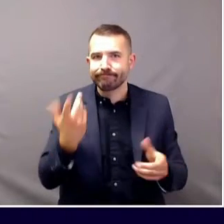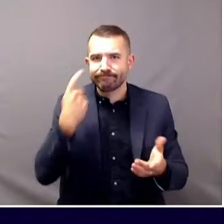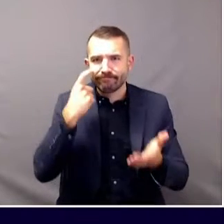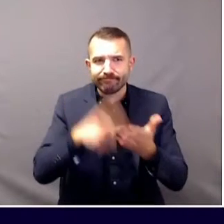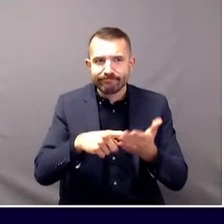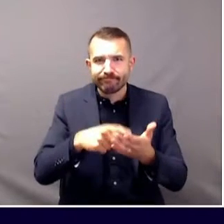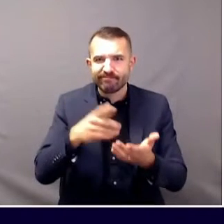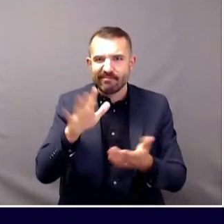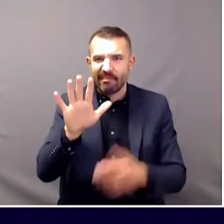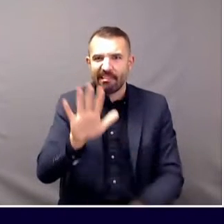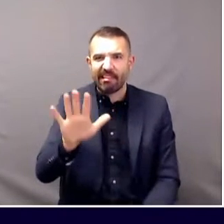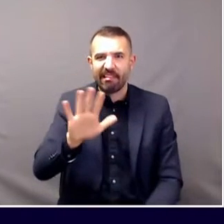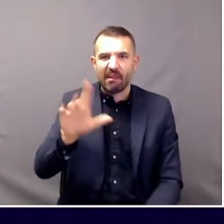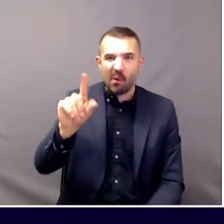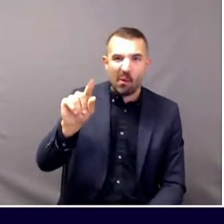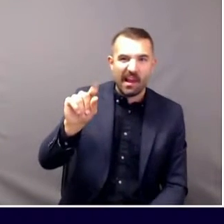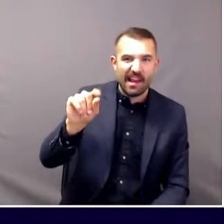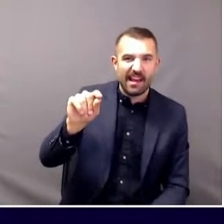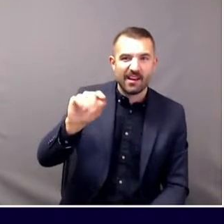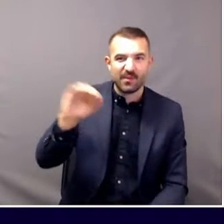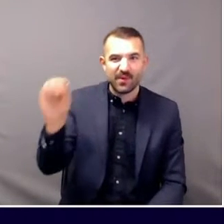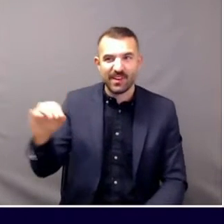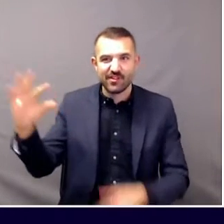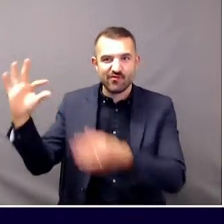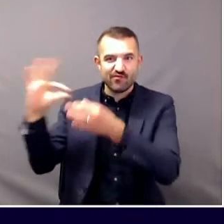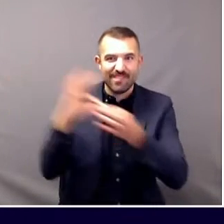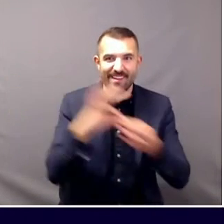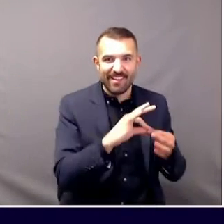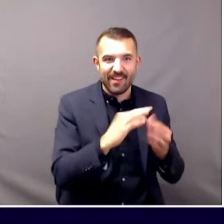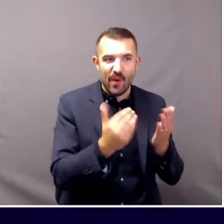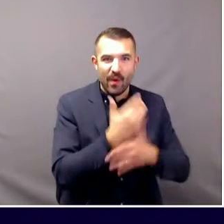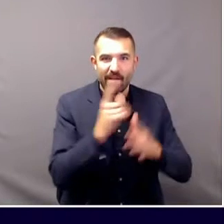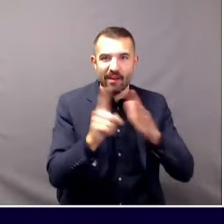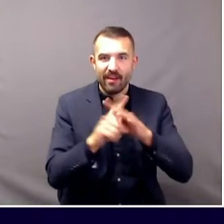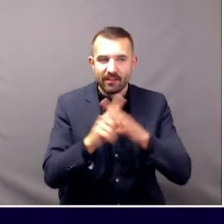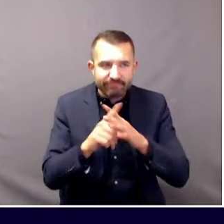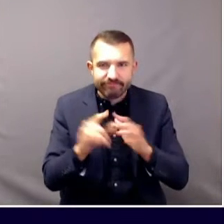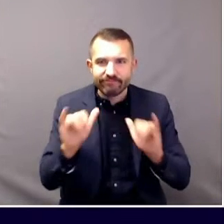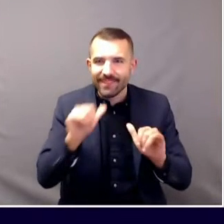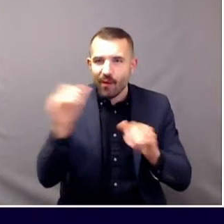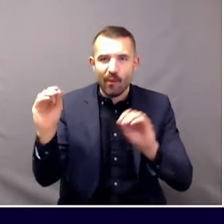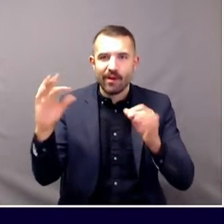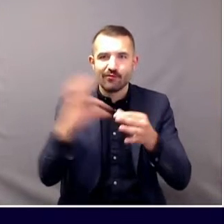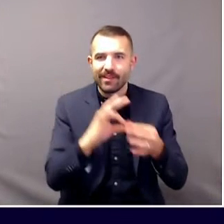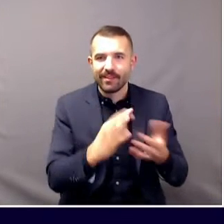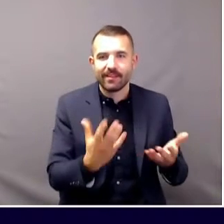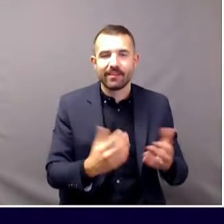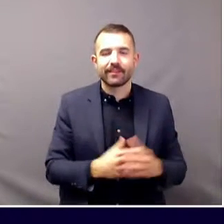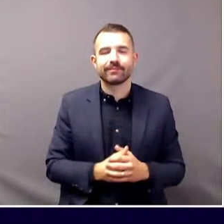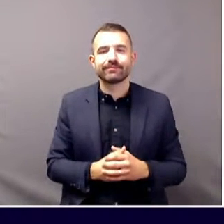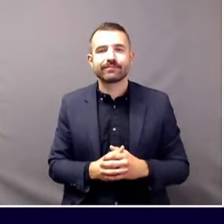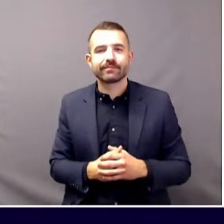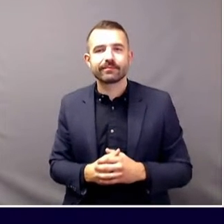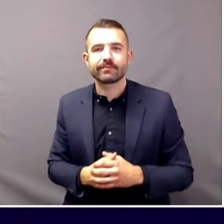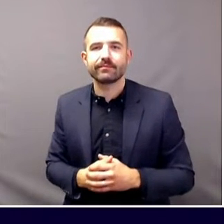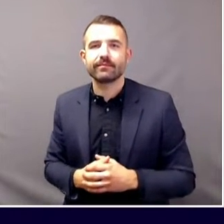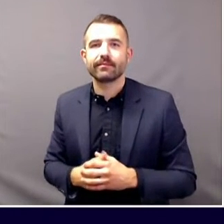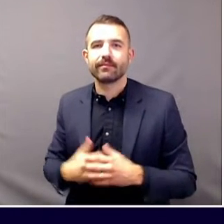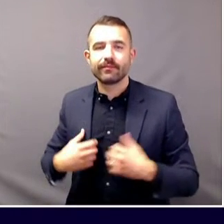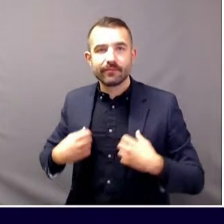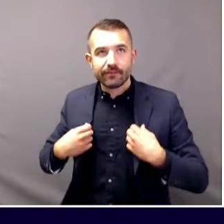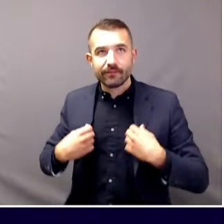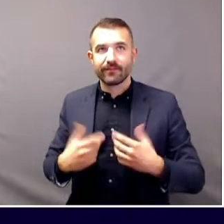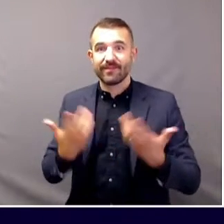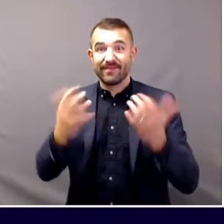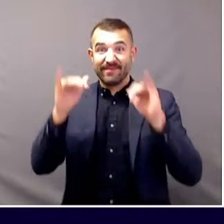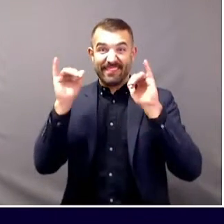maybe 20% of new daily cases being directly tied to an outbreak. So that gives us a